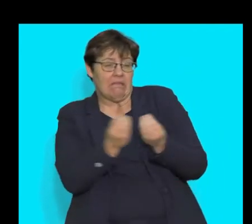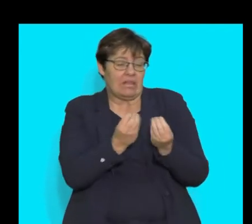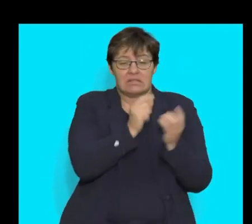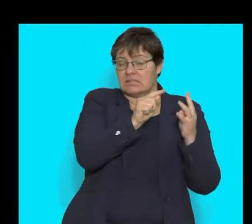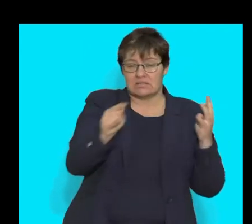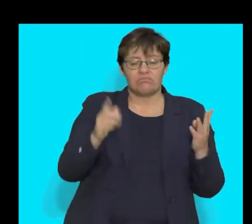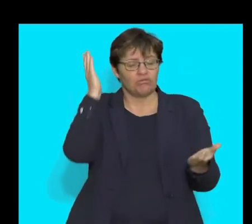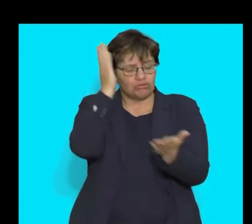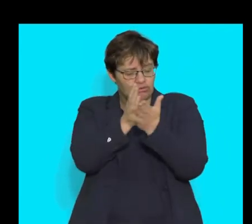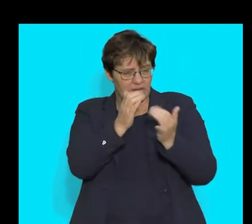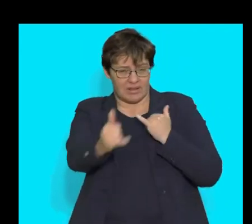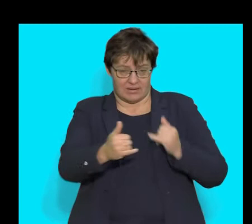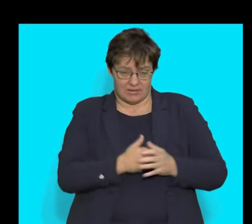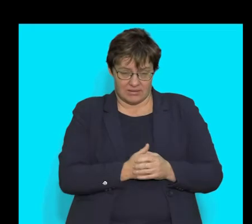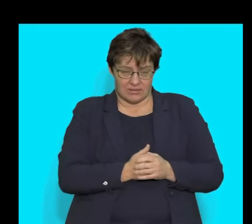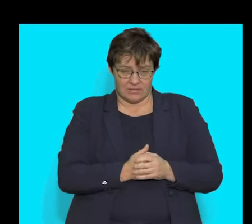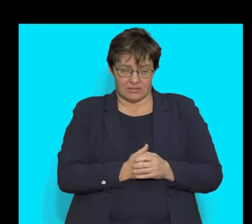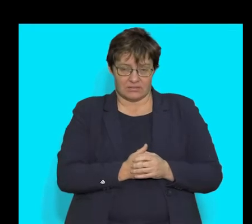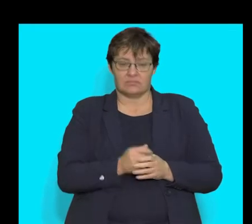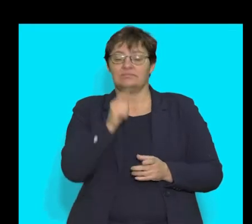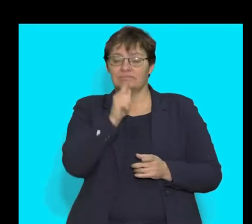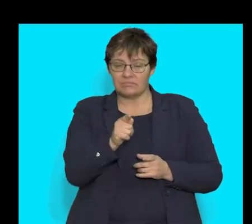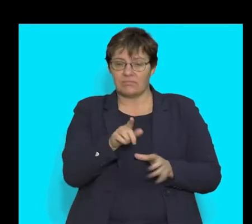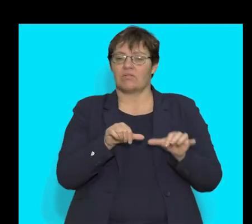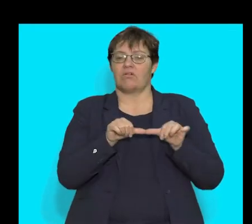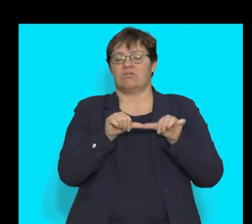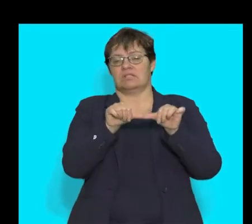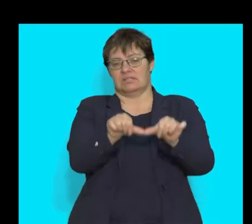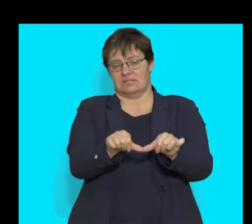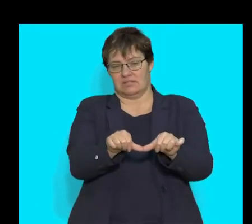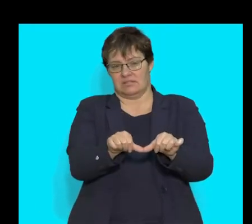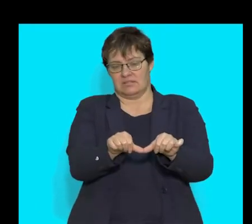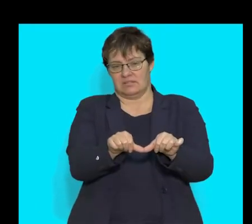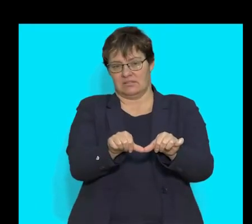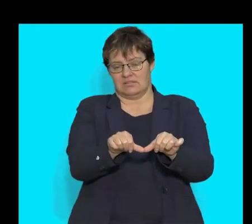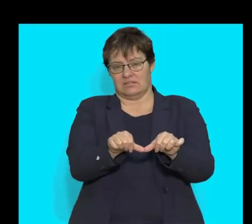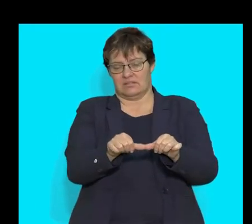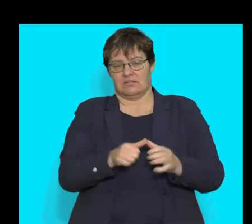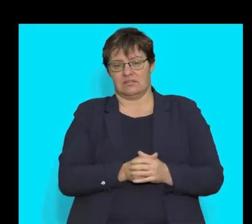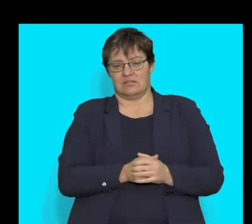curve. It's a straight line. And the straight line has a constant